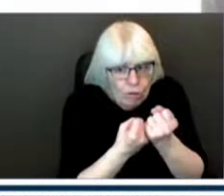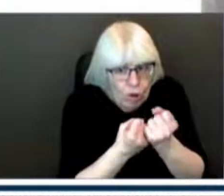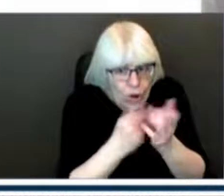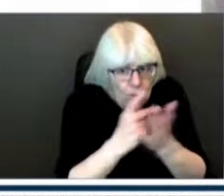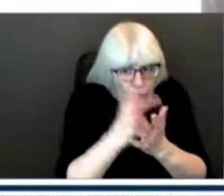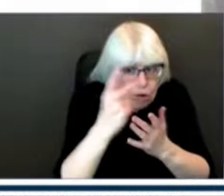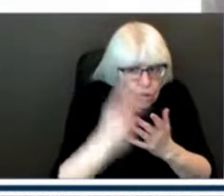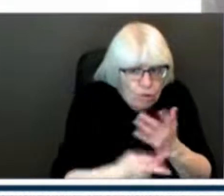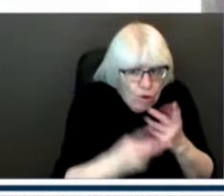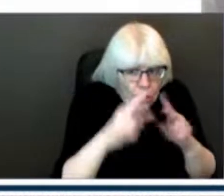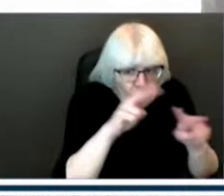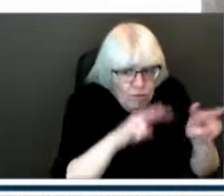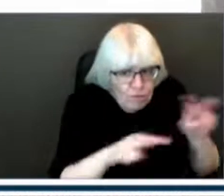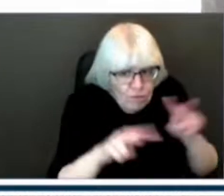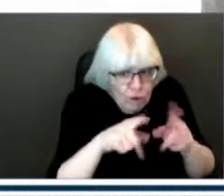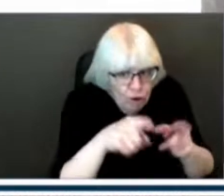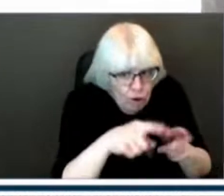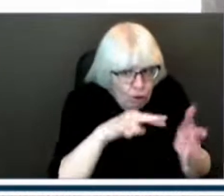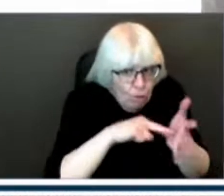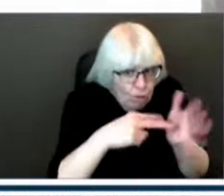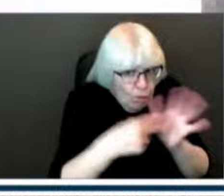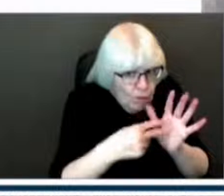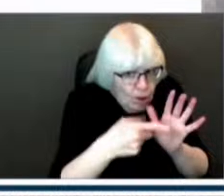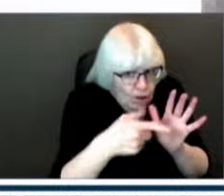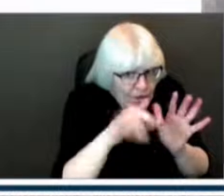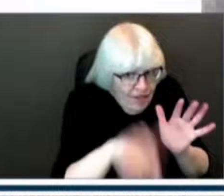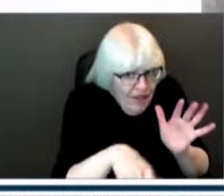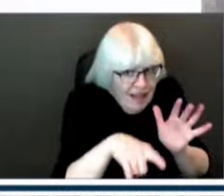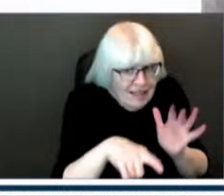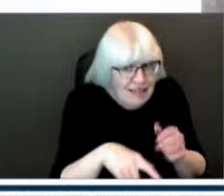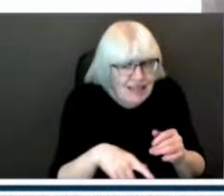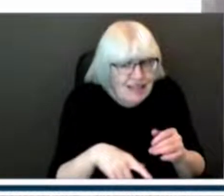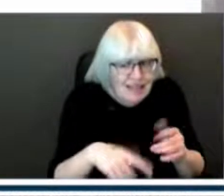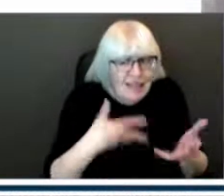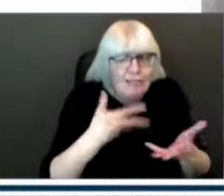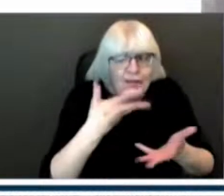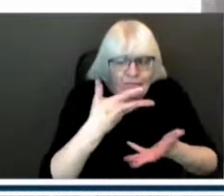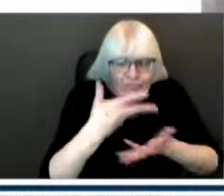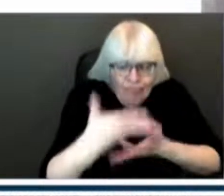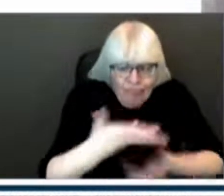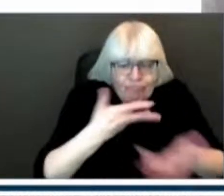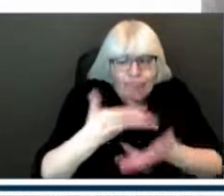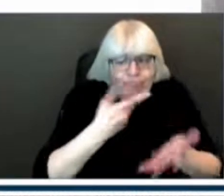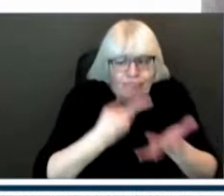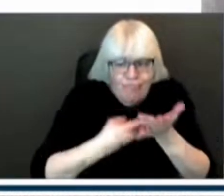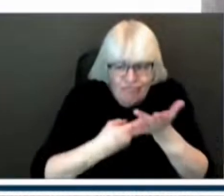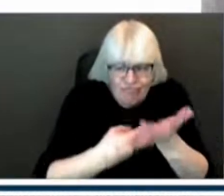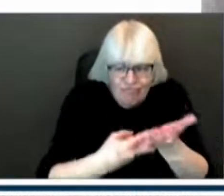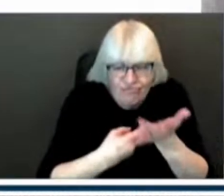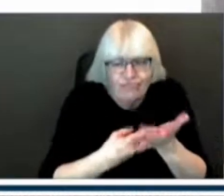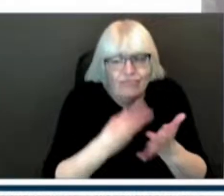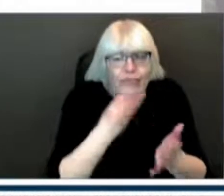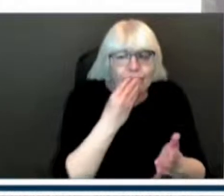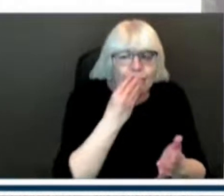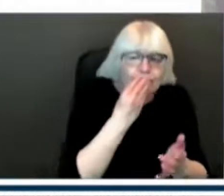have been ongoing, and we listen carefully. We come up with the best suite of supports